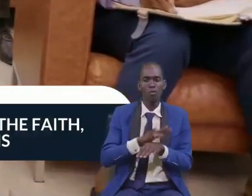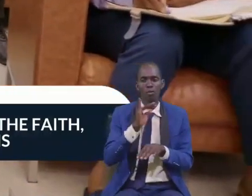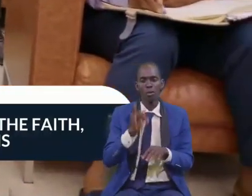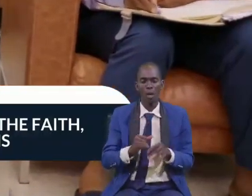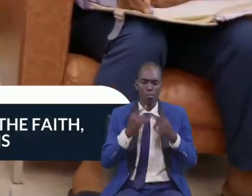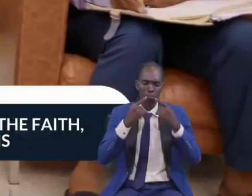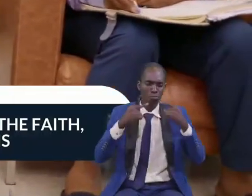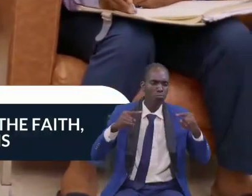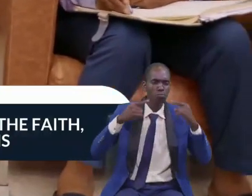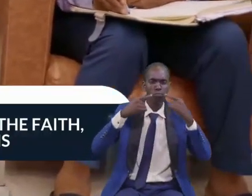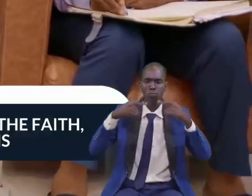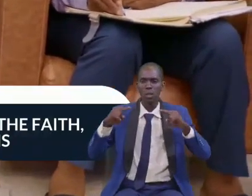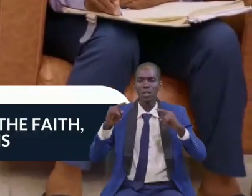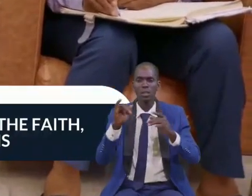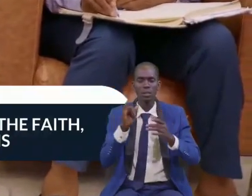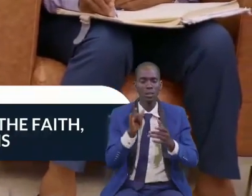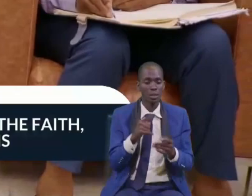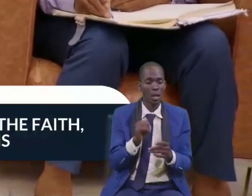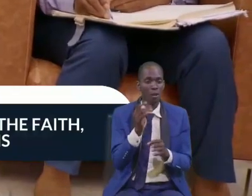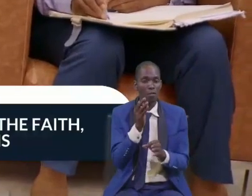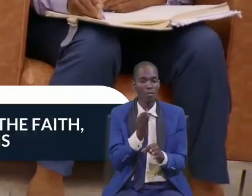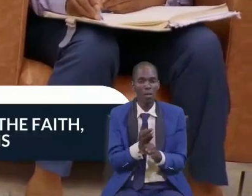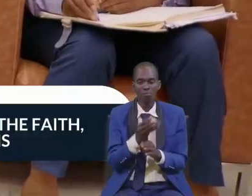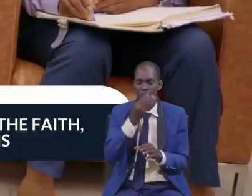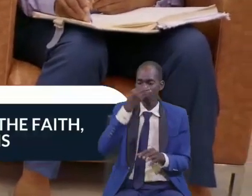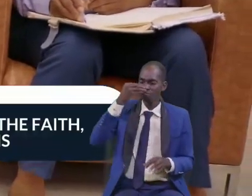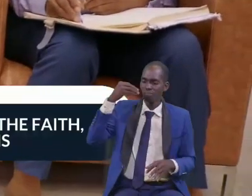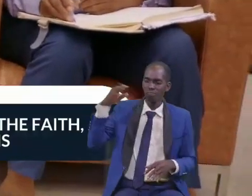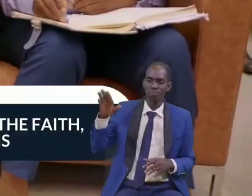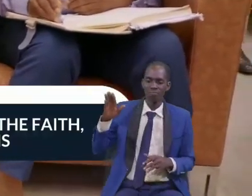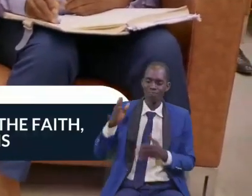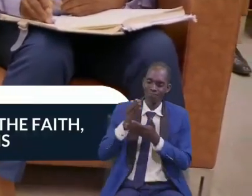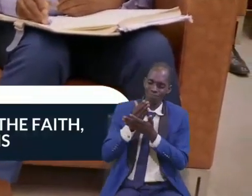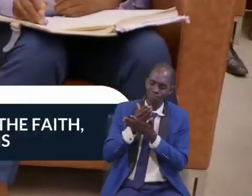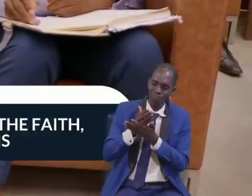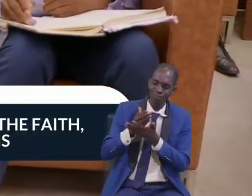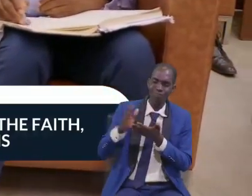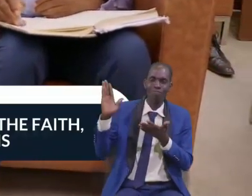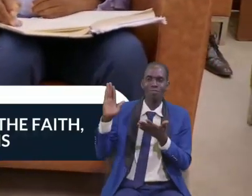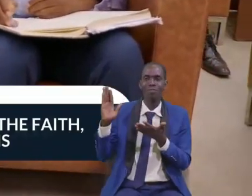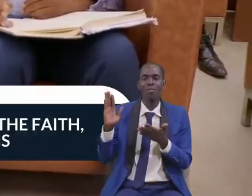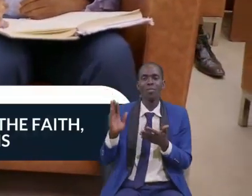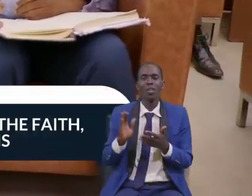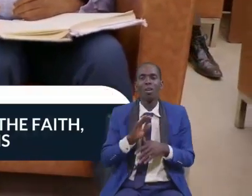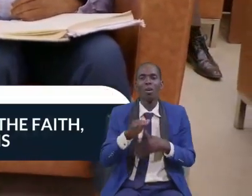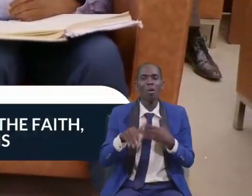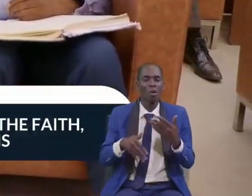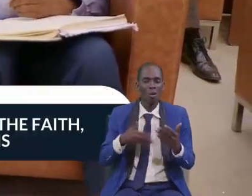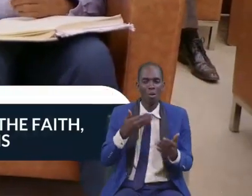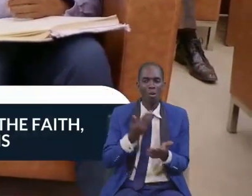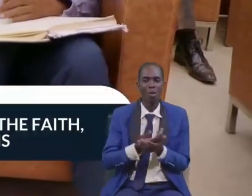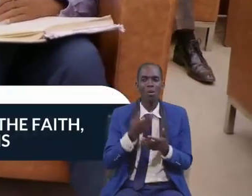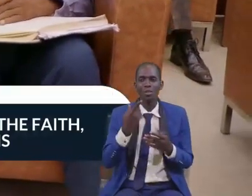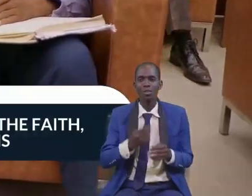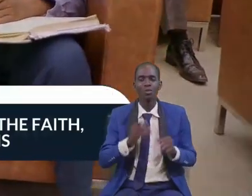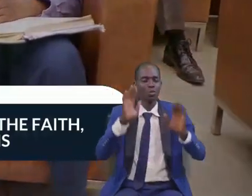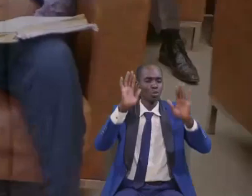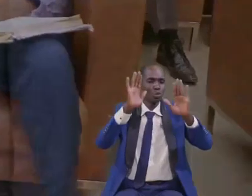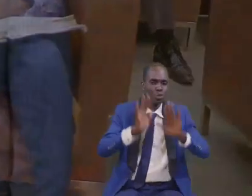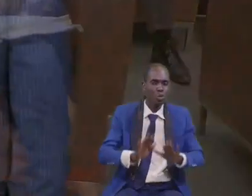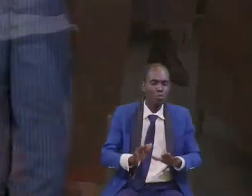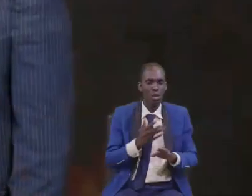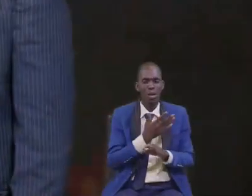that, despising, belittling all those tribulations and trials